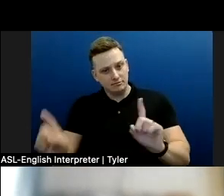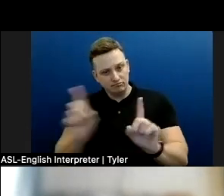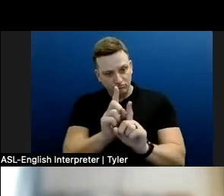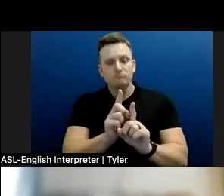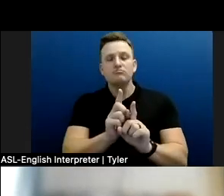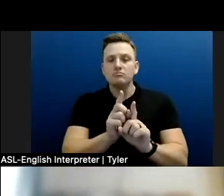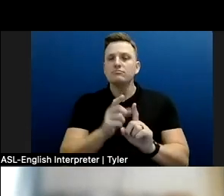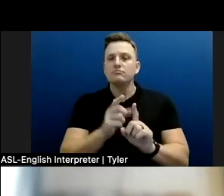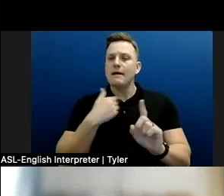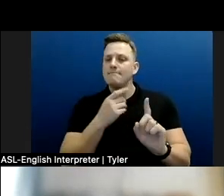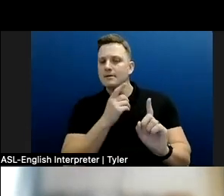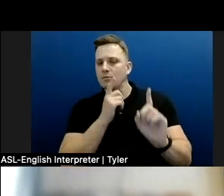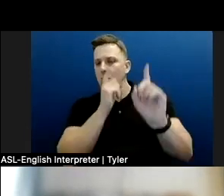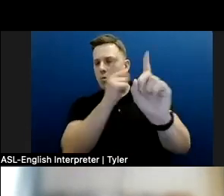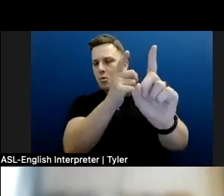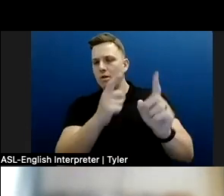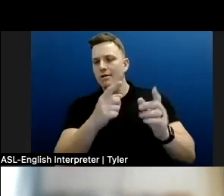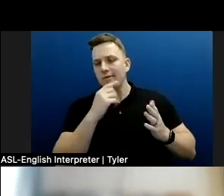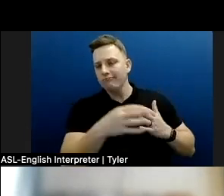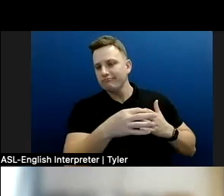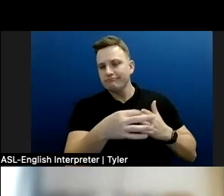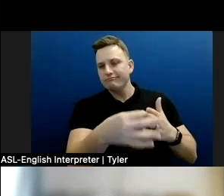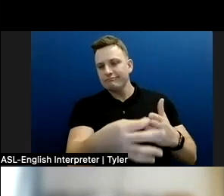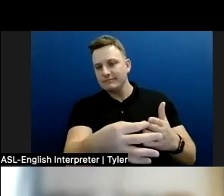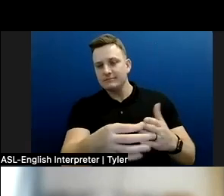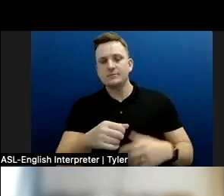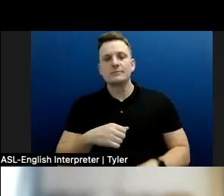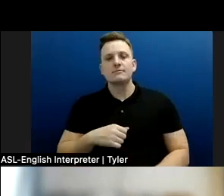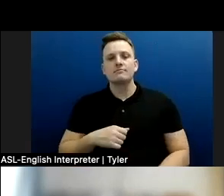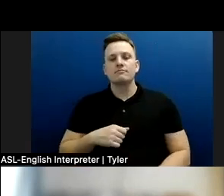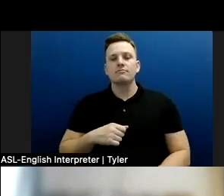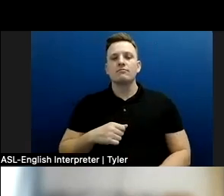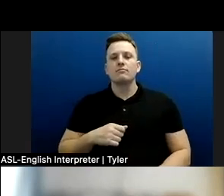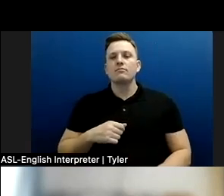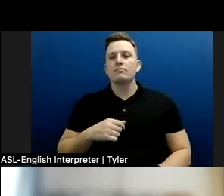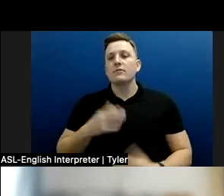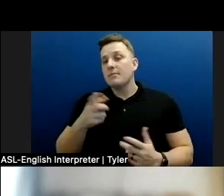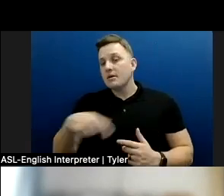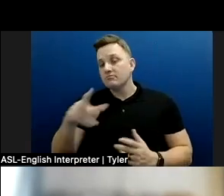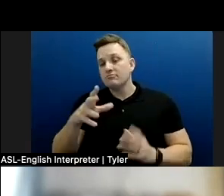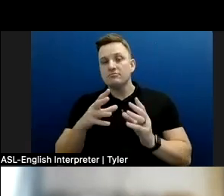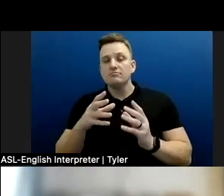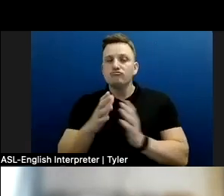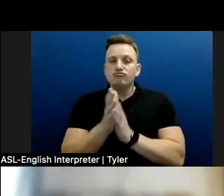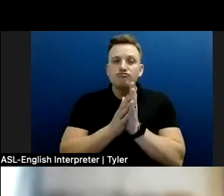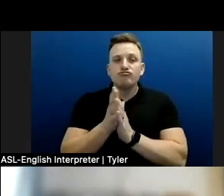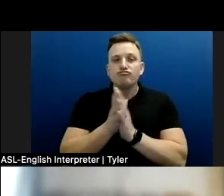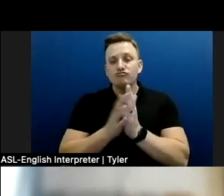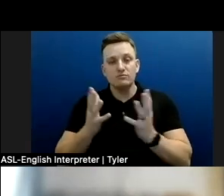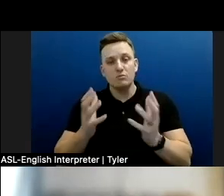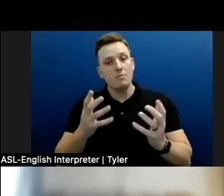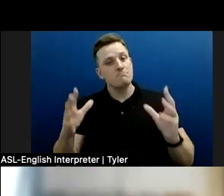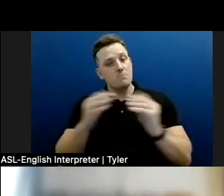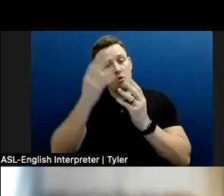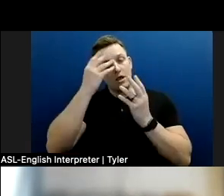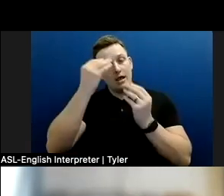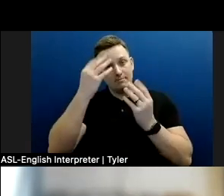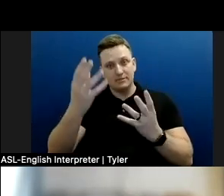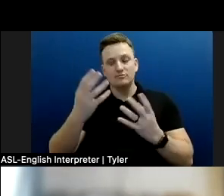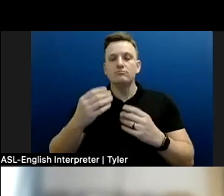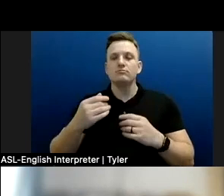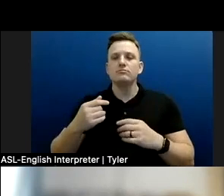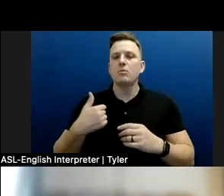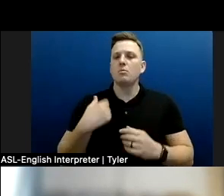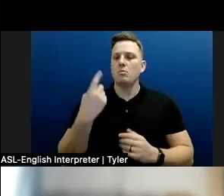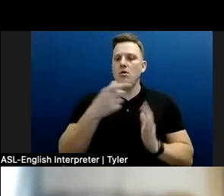more about that, there is an article that I wrote in the Deafblind International Review a